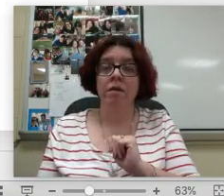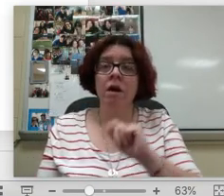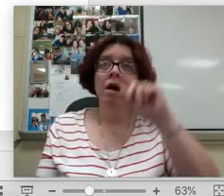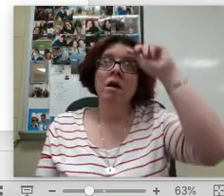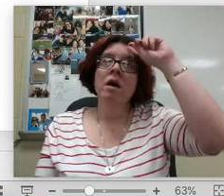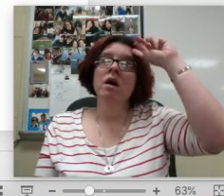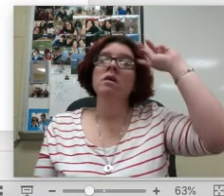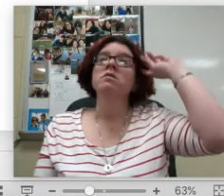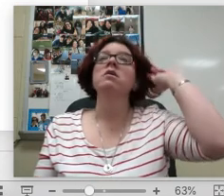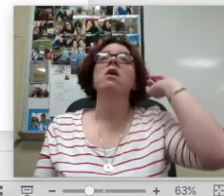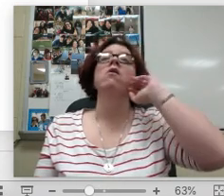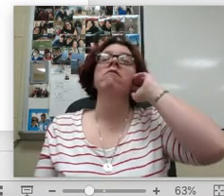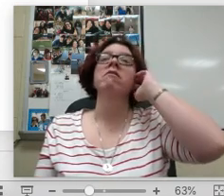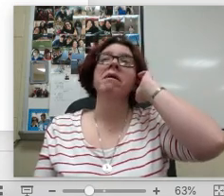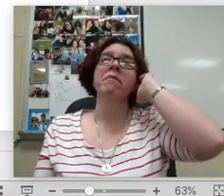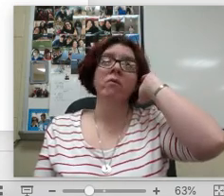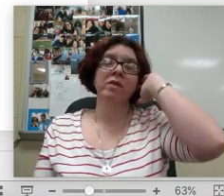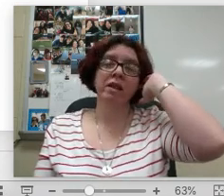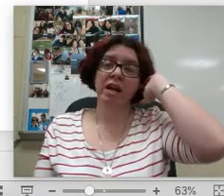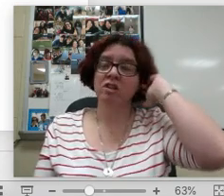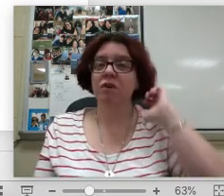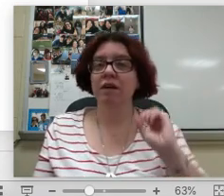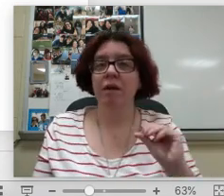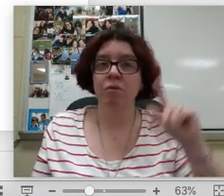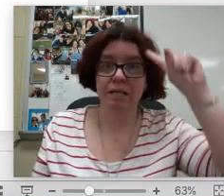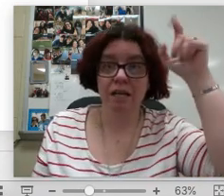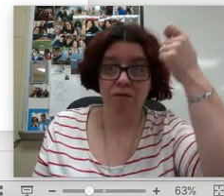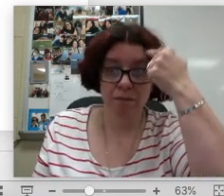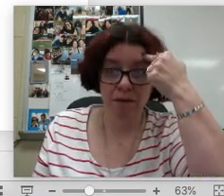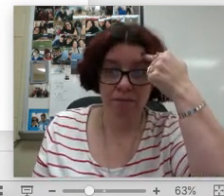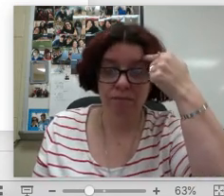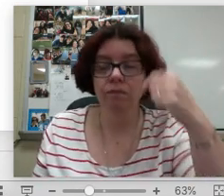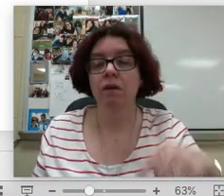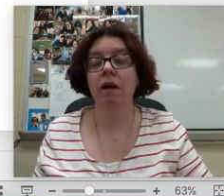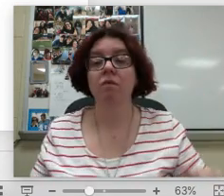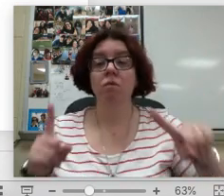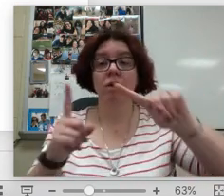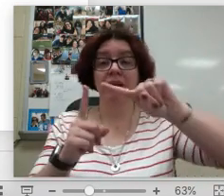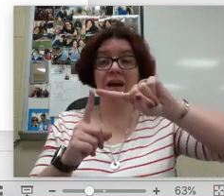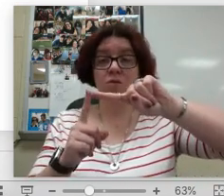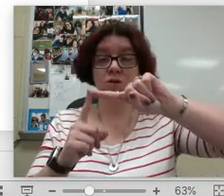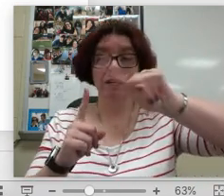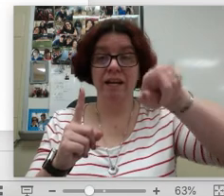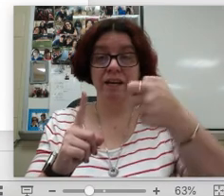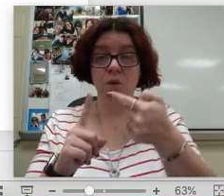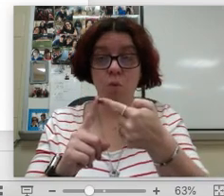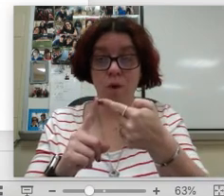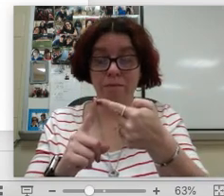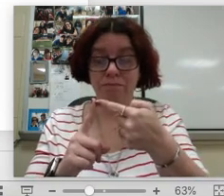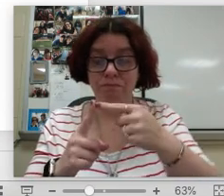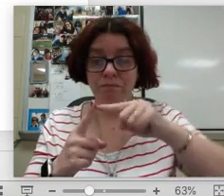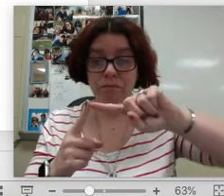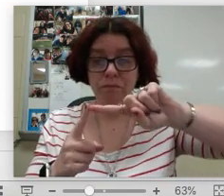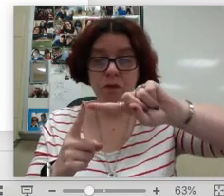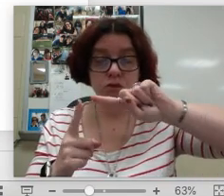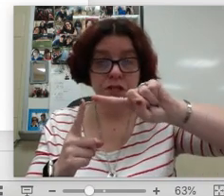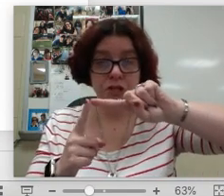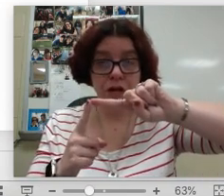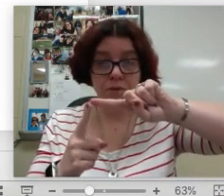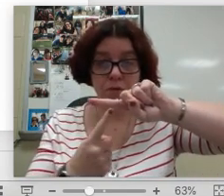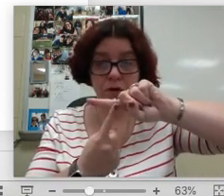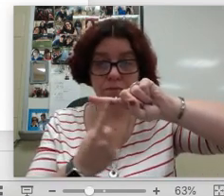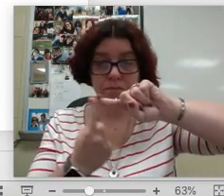When? So remember with election vocab when we did government? Okay, well now we're signing when. So